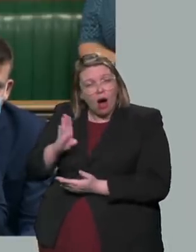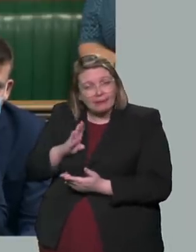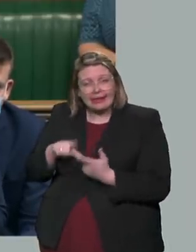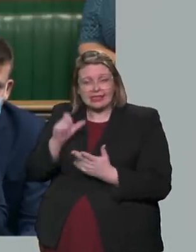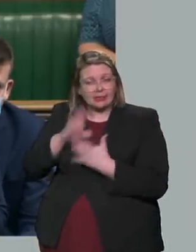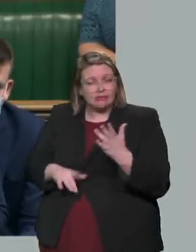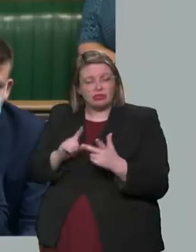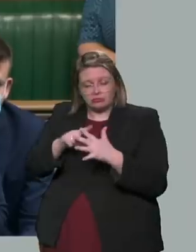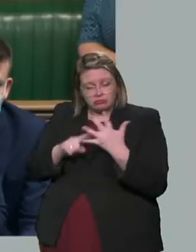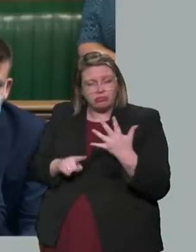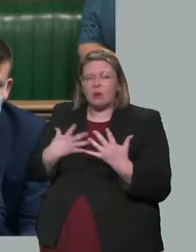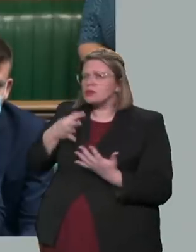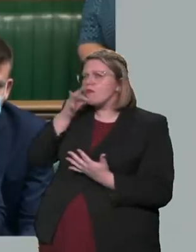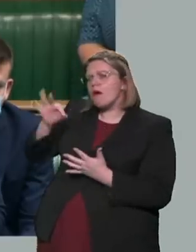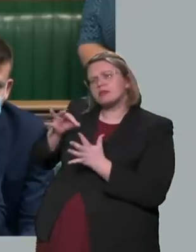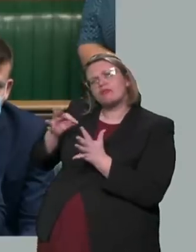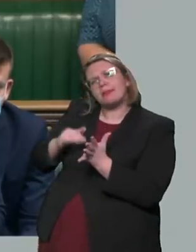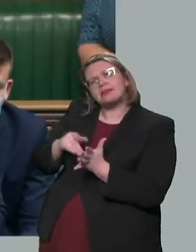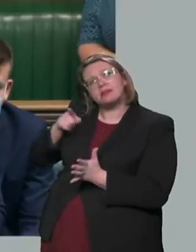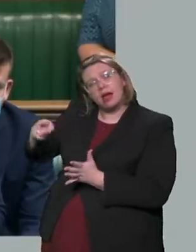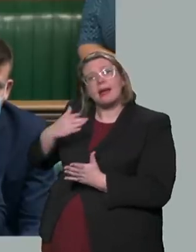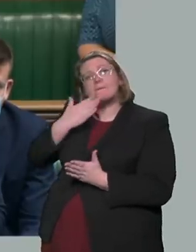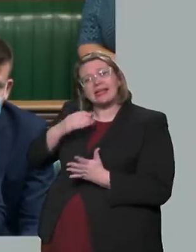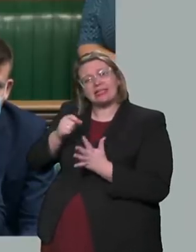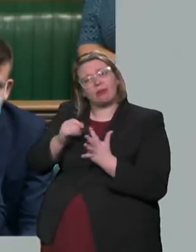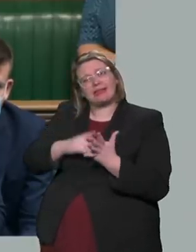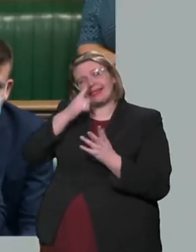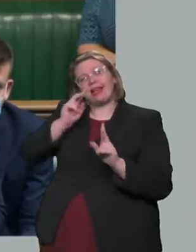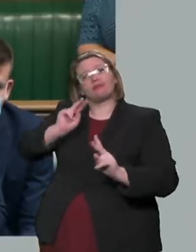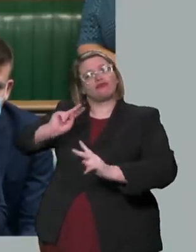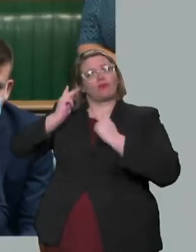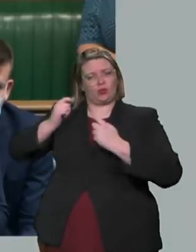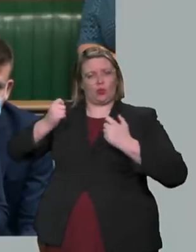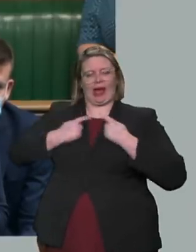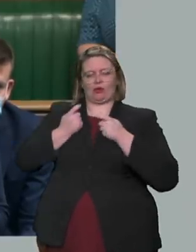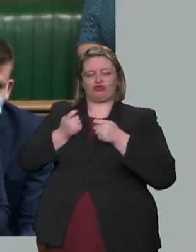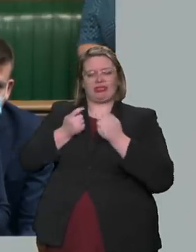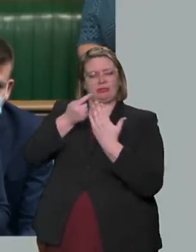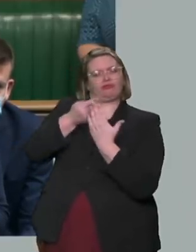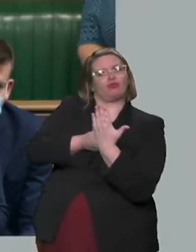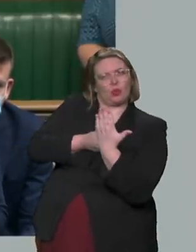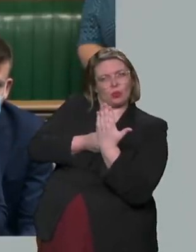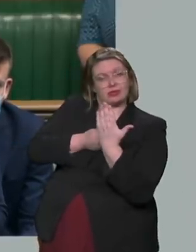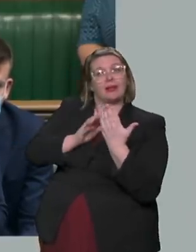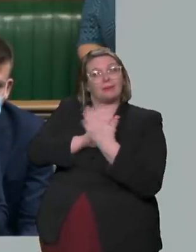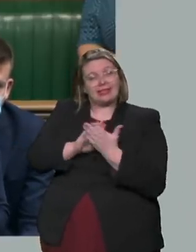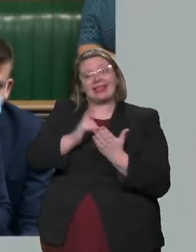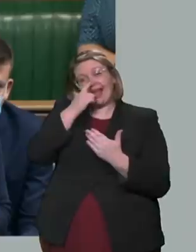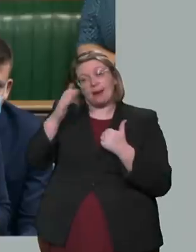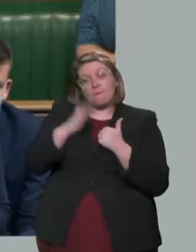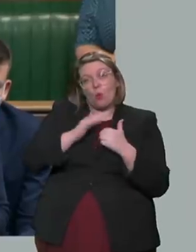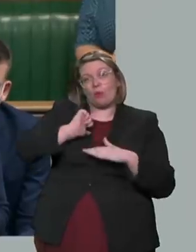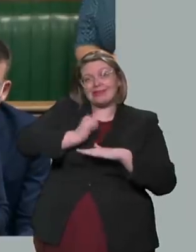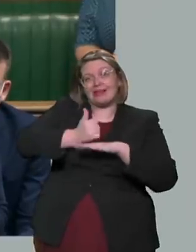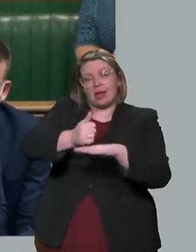forces, can the Prime Minister today commit to a review of the regulatory regime that would allow for further and more rapid research